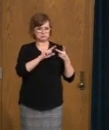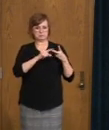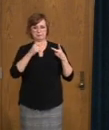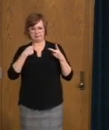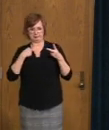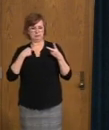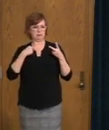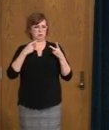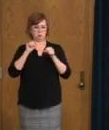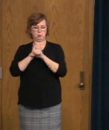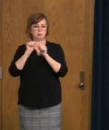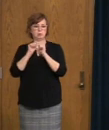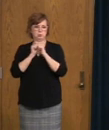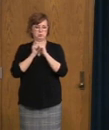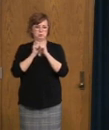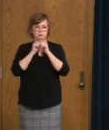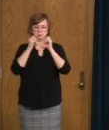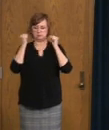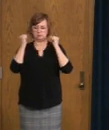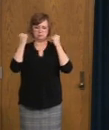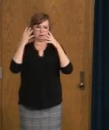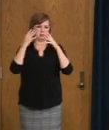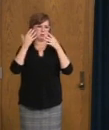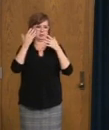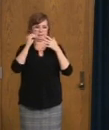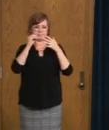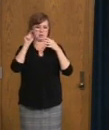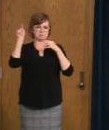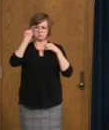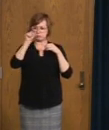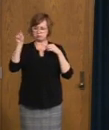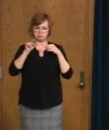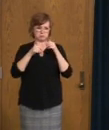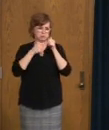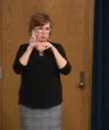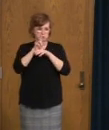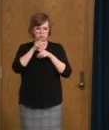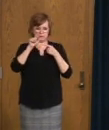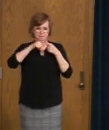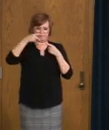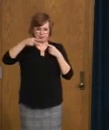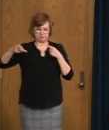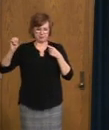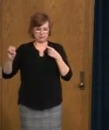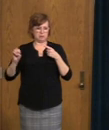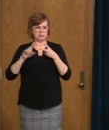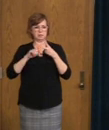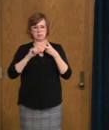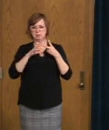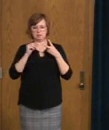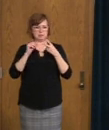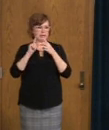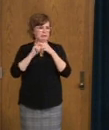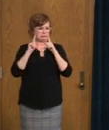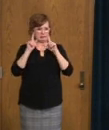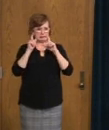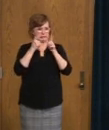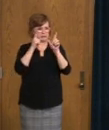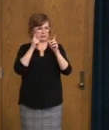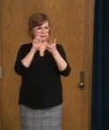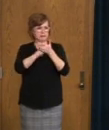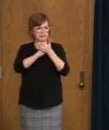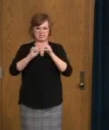to proper use of PPE, the proper cleaning procedures in any communal living setting or correctional facility. And